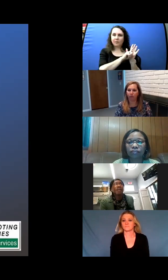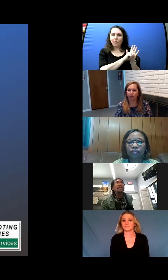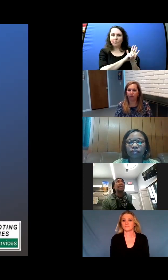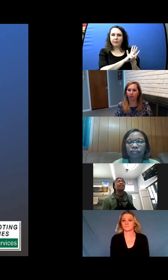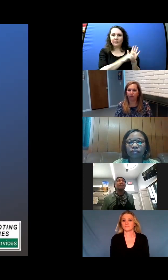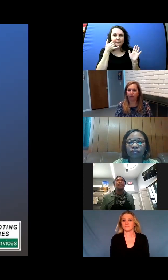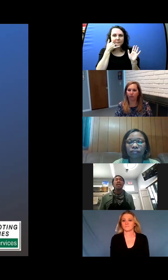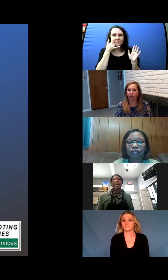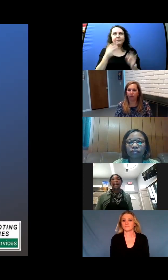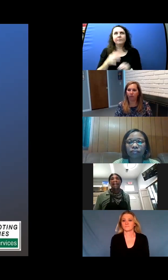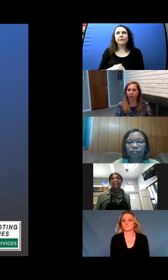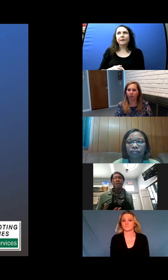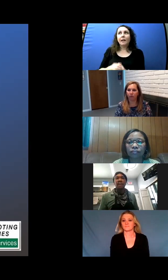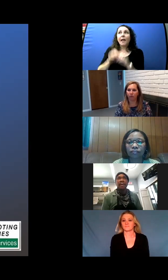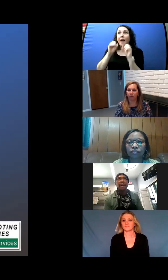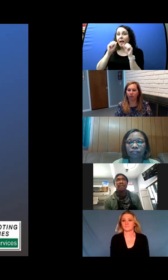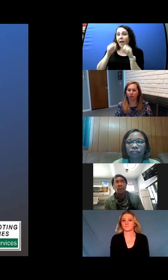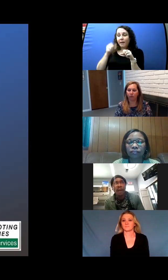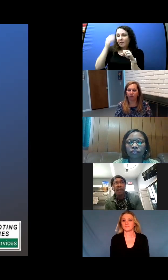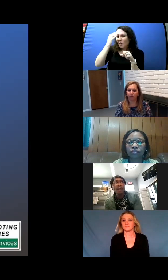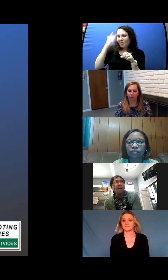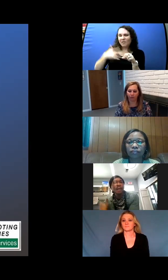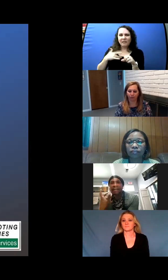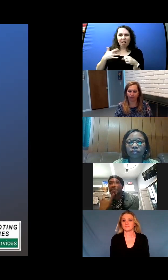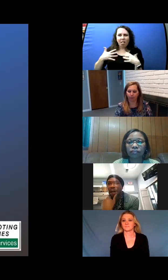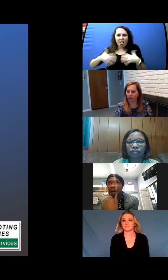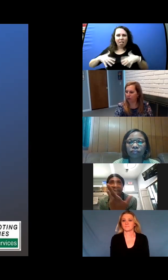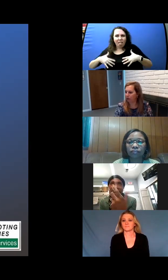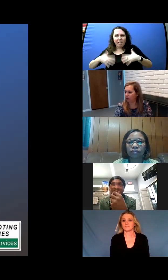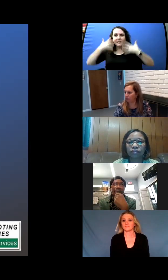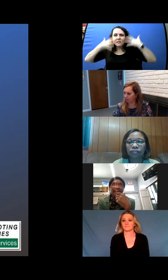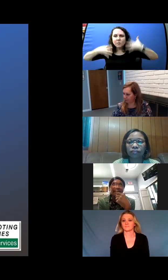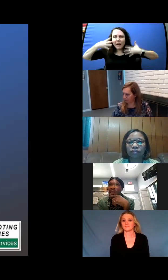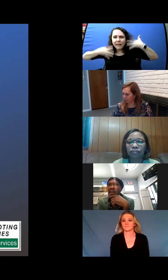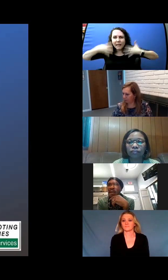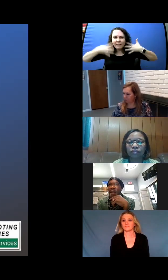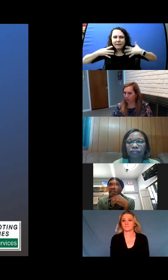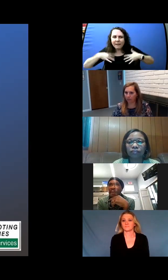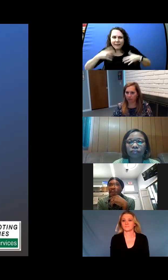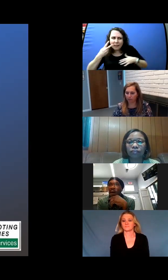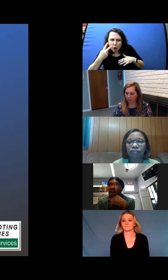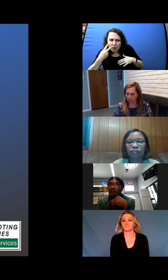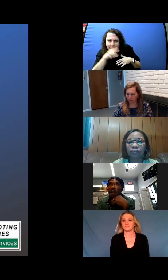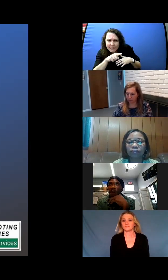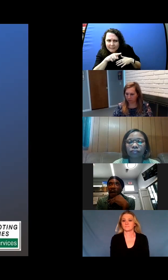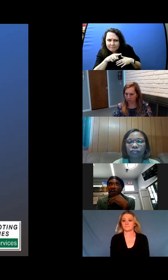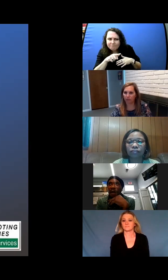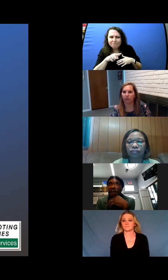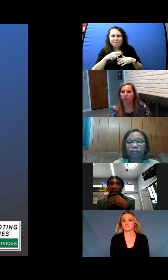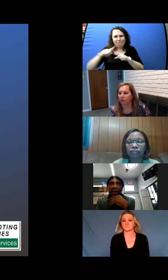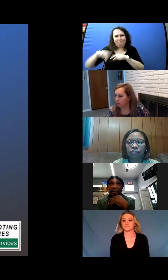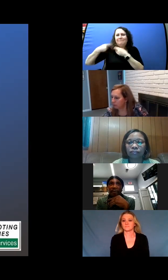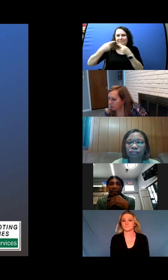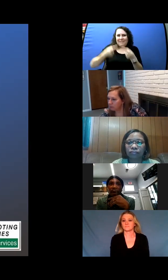I can tell if you're clammy or sweaty. I can just look. I've been around a little while, so I